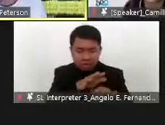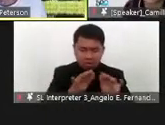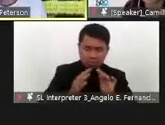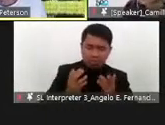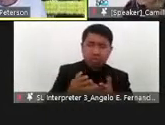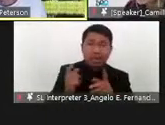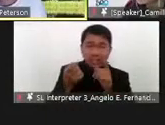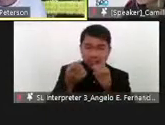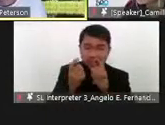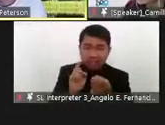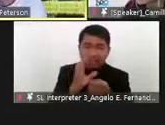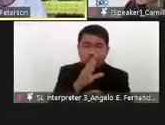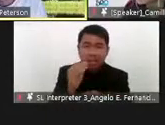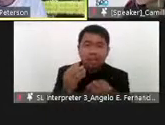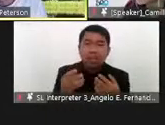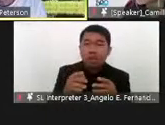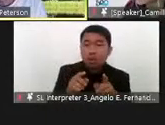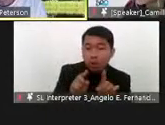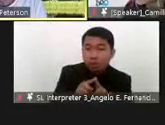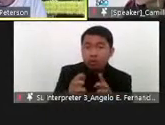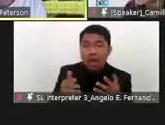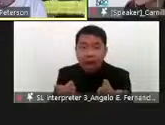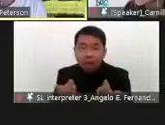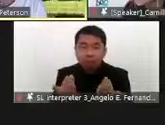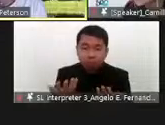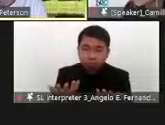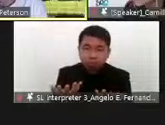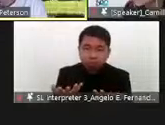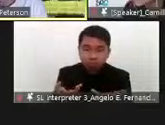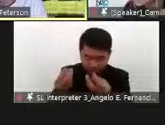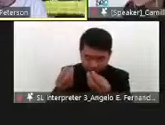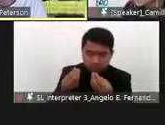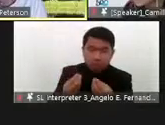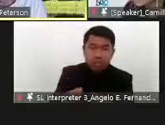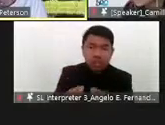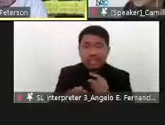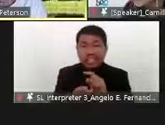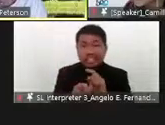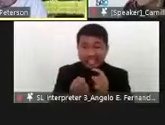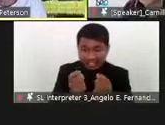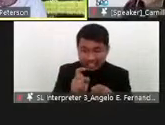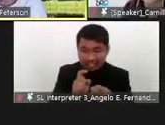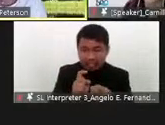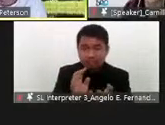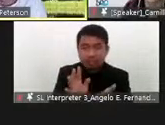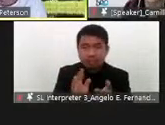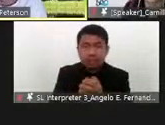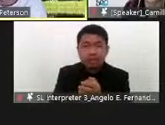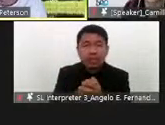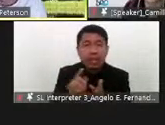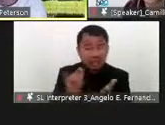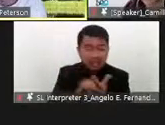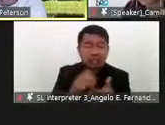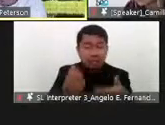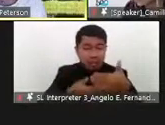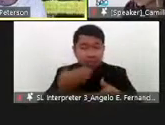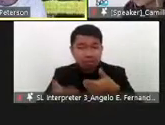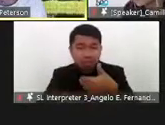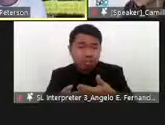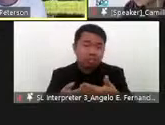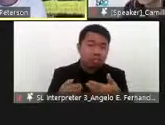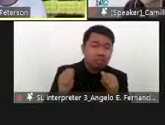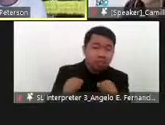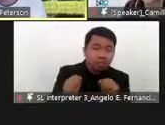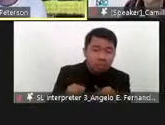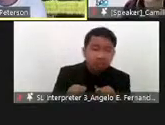changes, and then in turn, how these may be contributing to the AMOC, the Atlantic Meridional Overturn process that